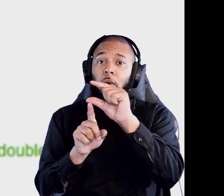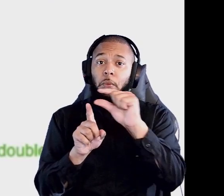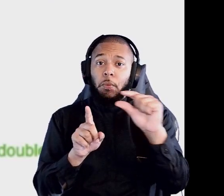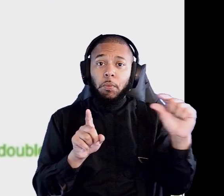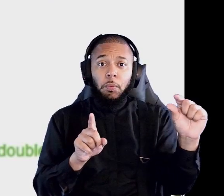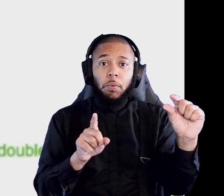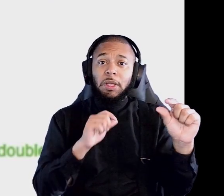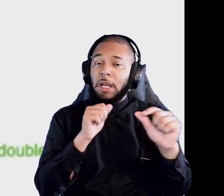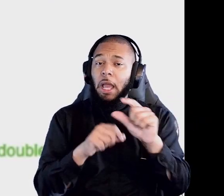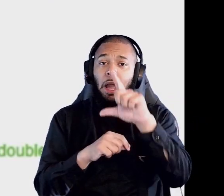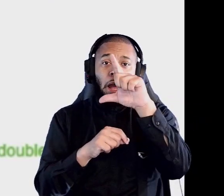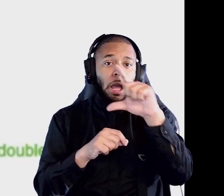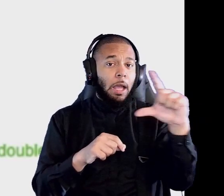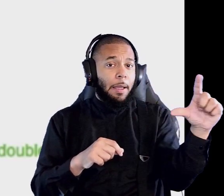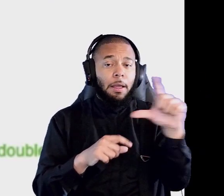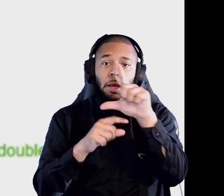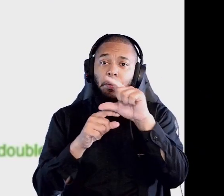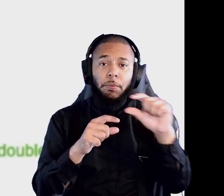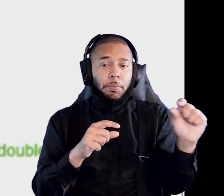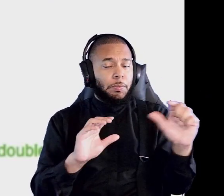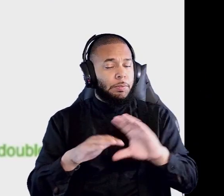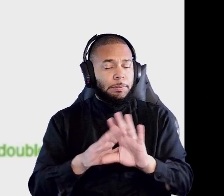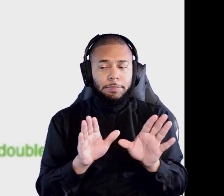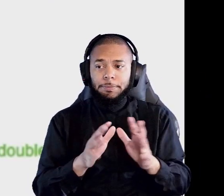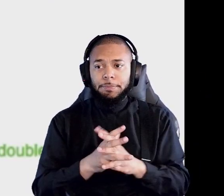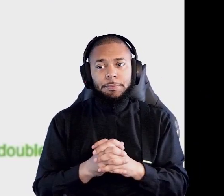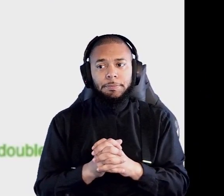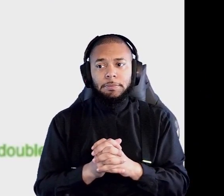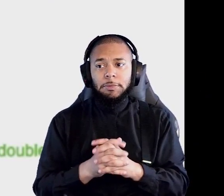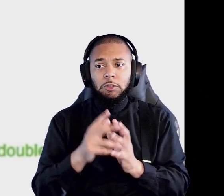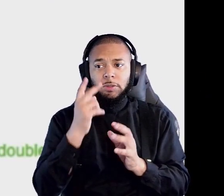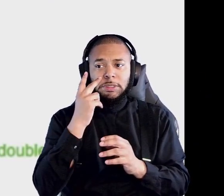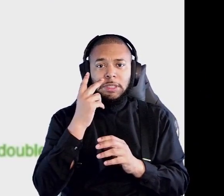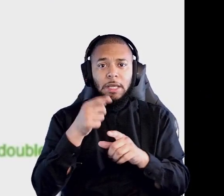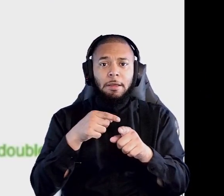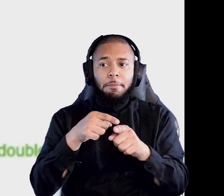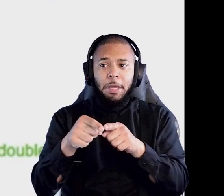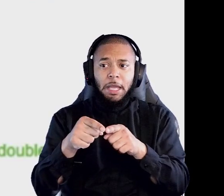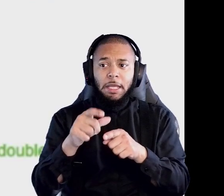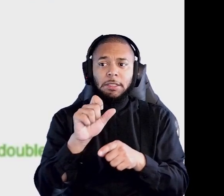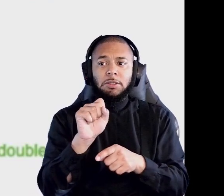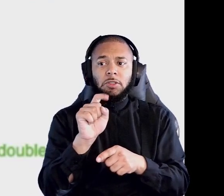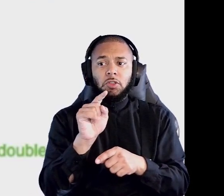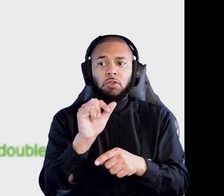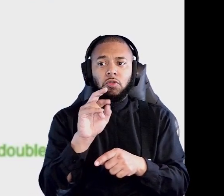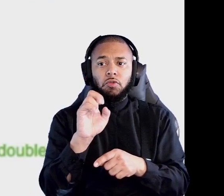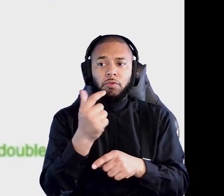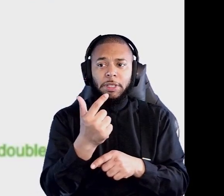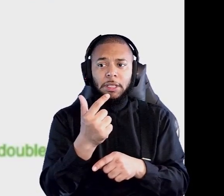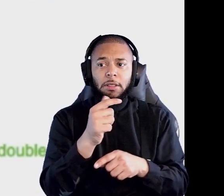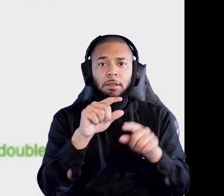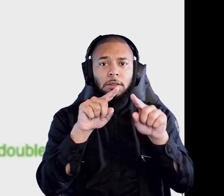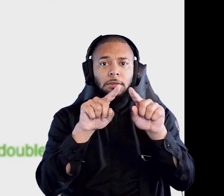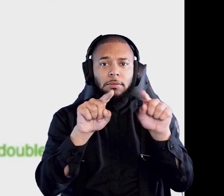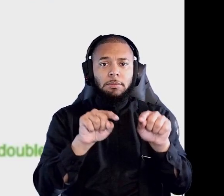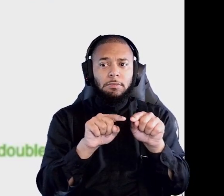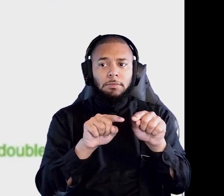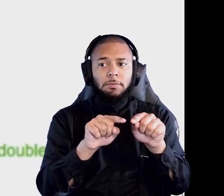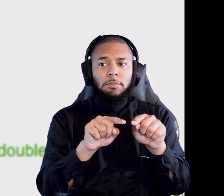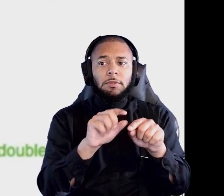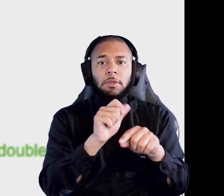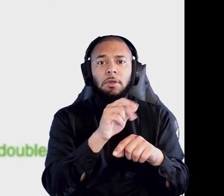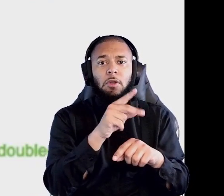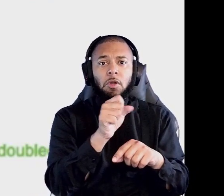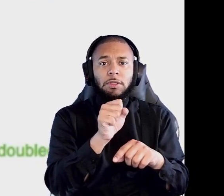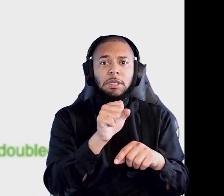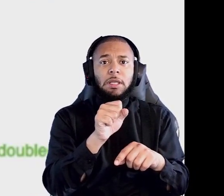with string, hard brackets, and args in parentheses. This indicates to my computer, hey, look at me first,